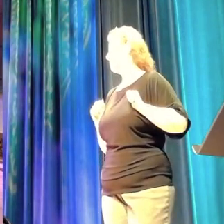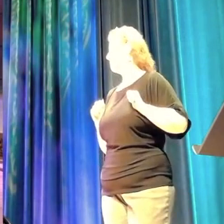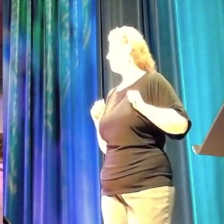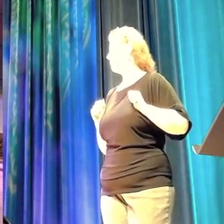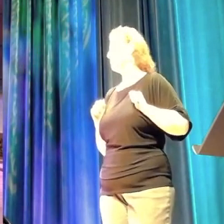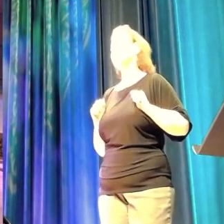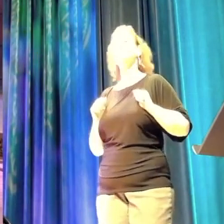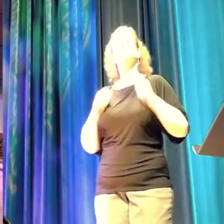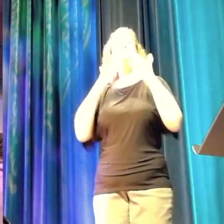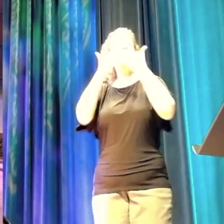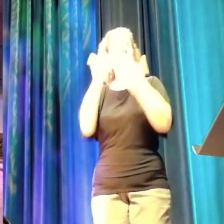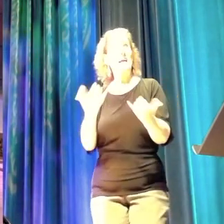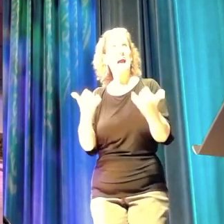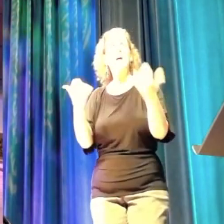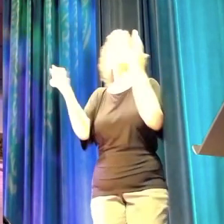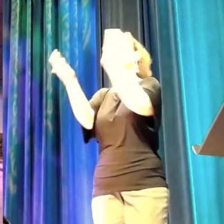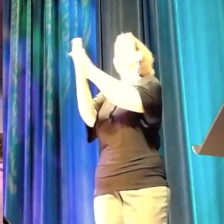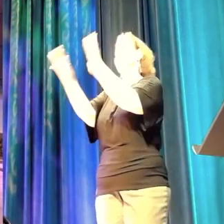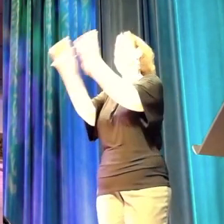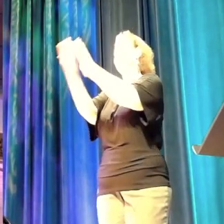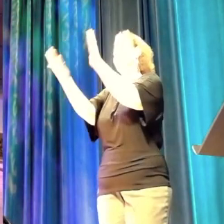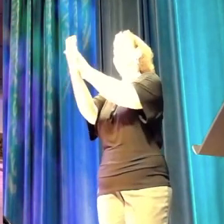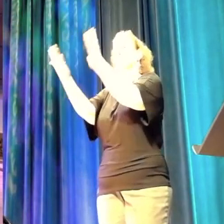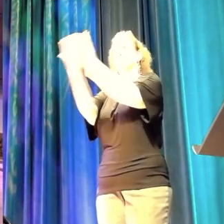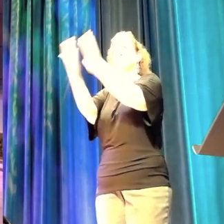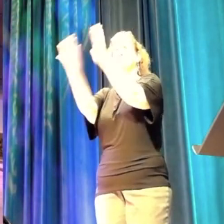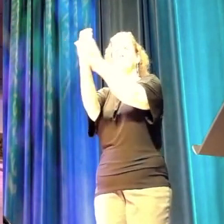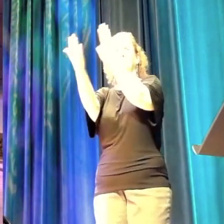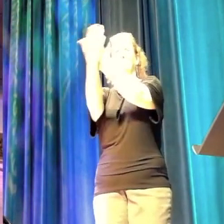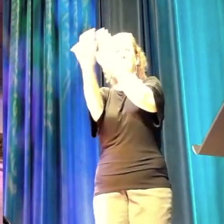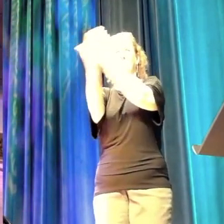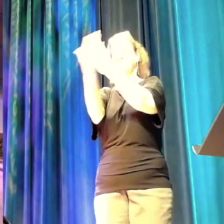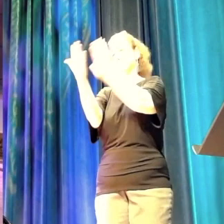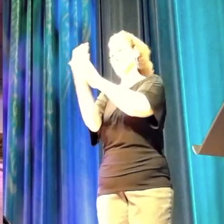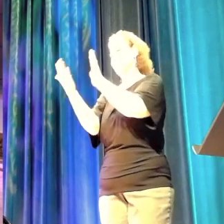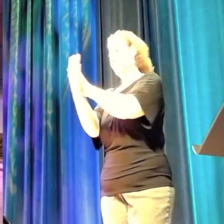All right, please join me in congratulating all the recipients.